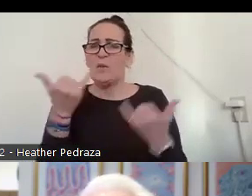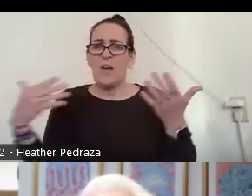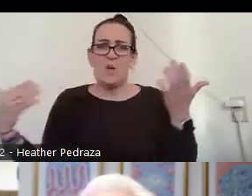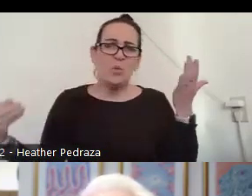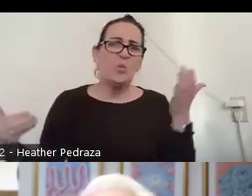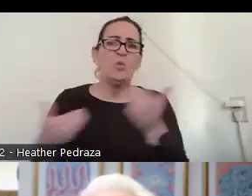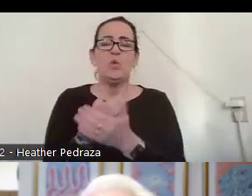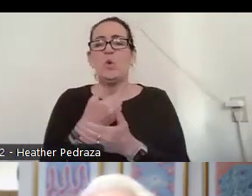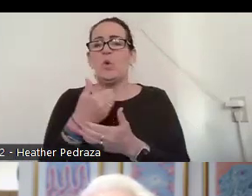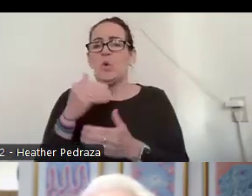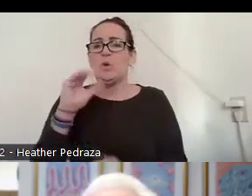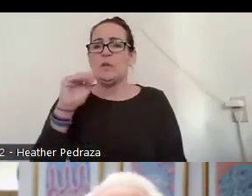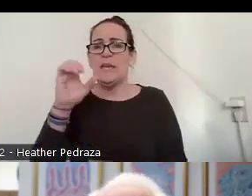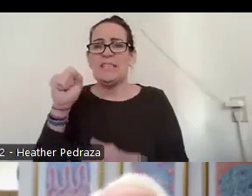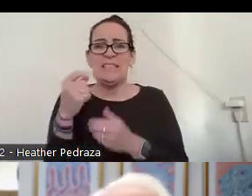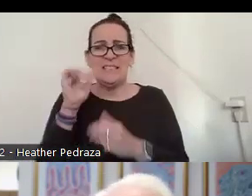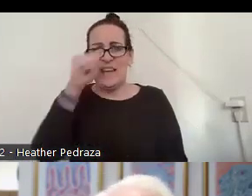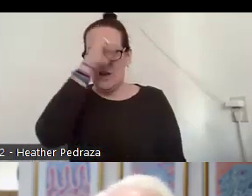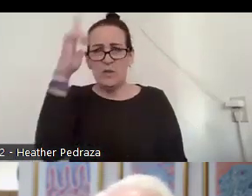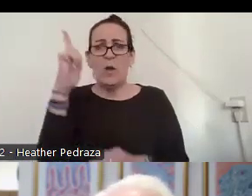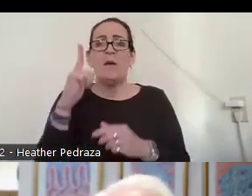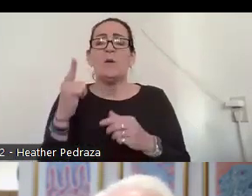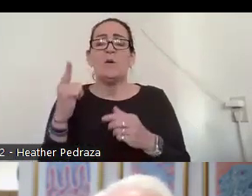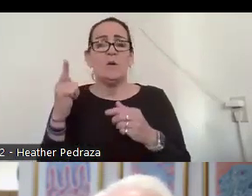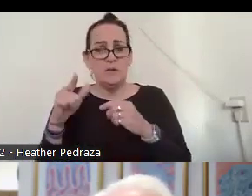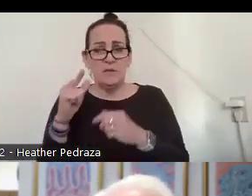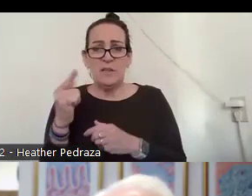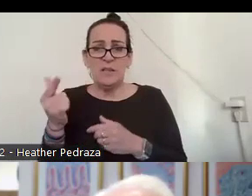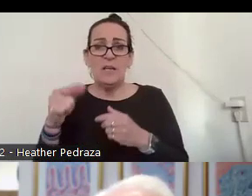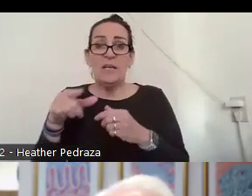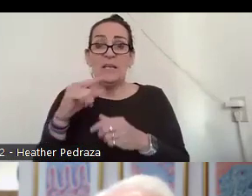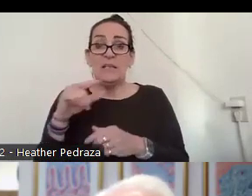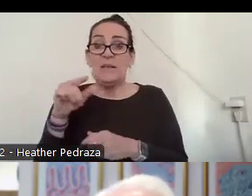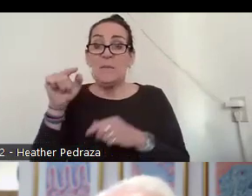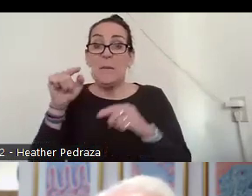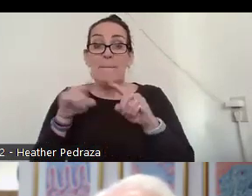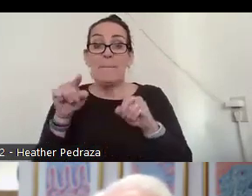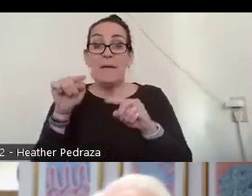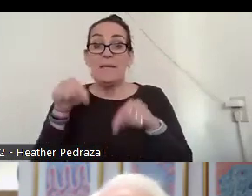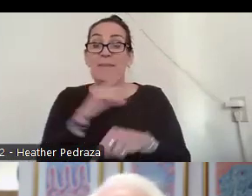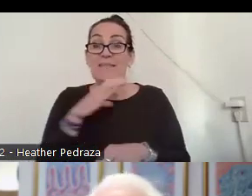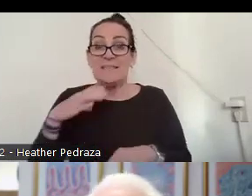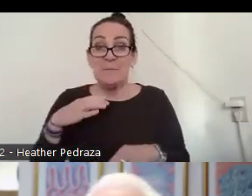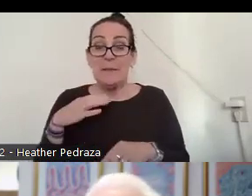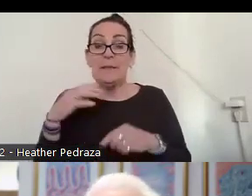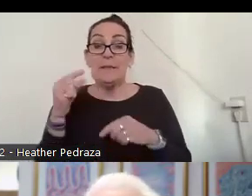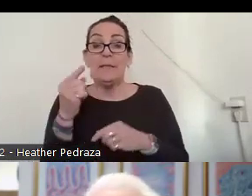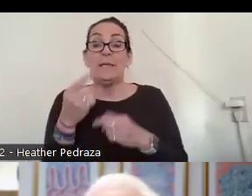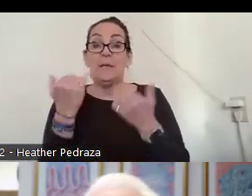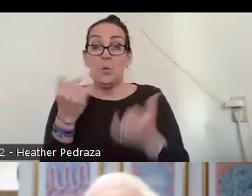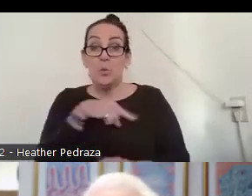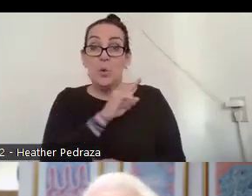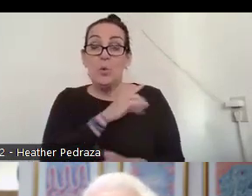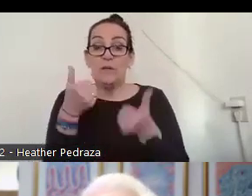hope in the research domain, and of course on this committee and more generally, is that these incredibly important efforts at